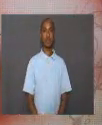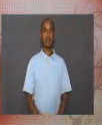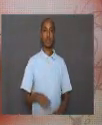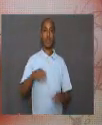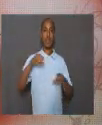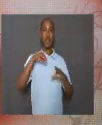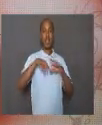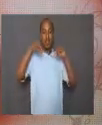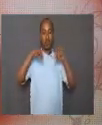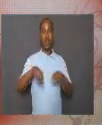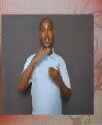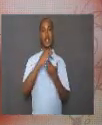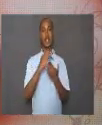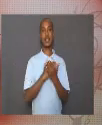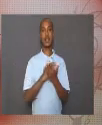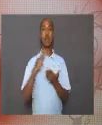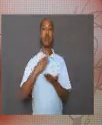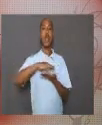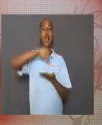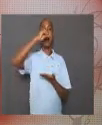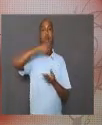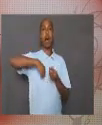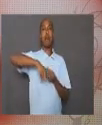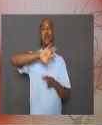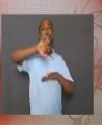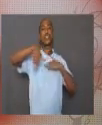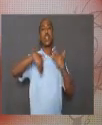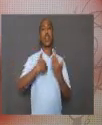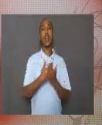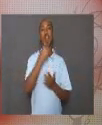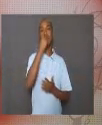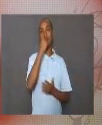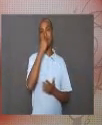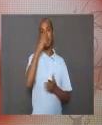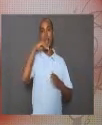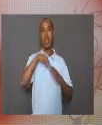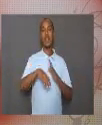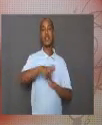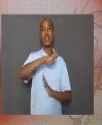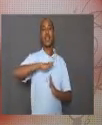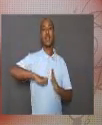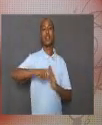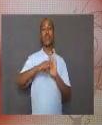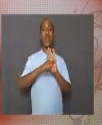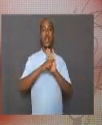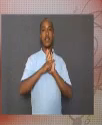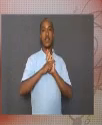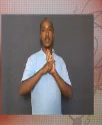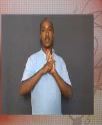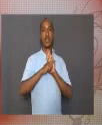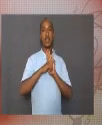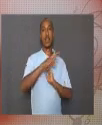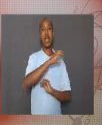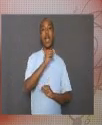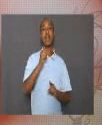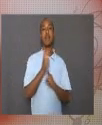In today's lesson, we learned about general trends in the electronegativity